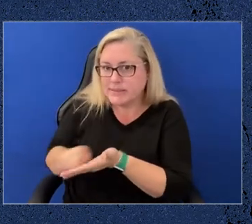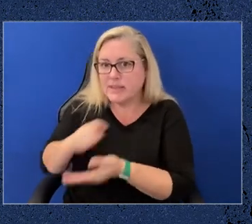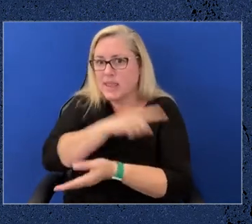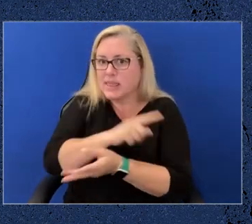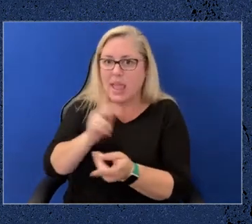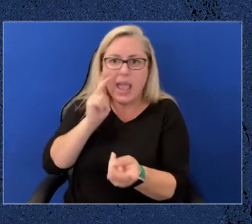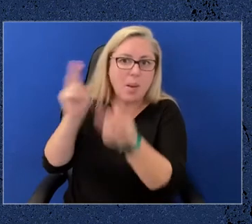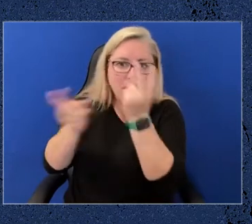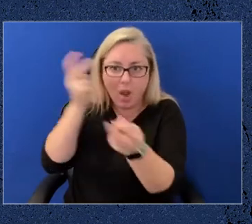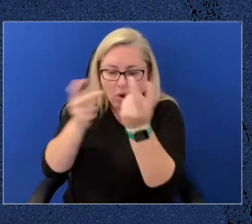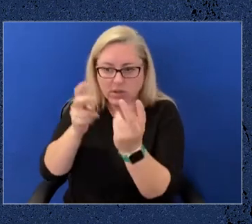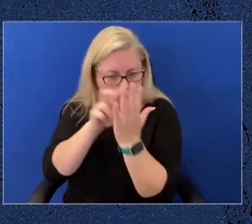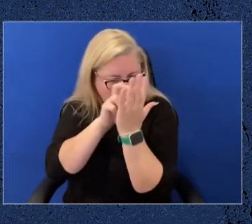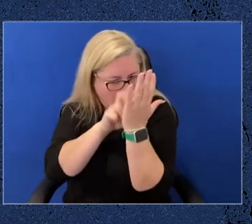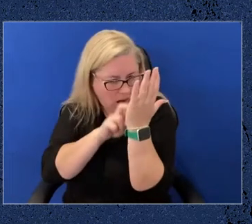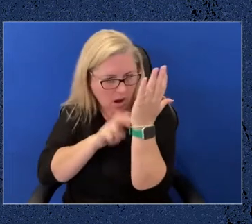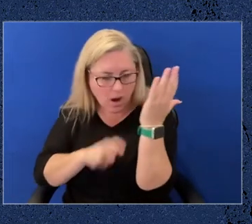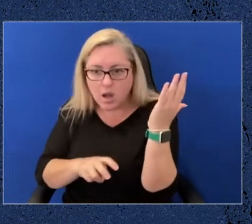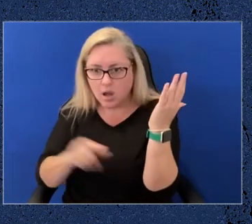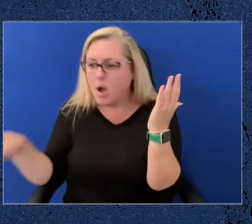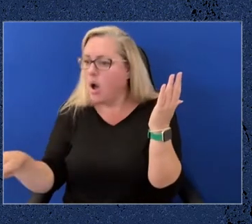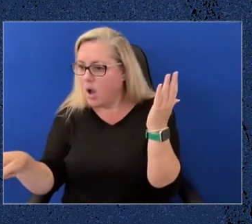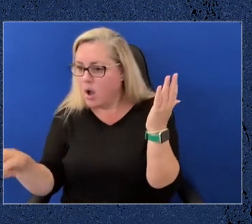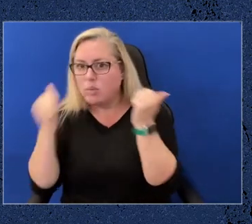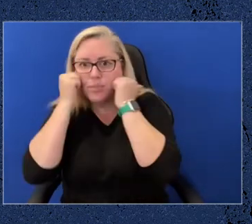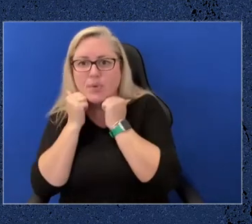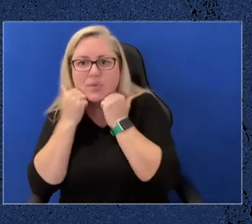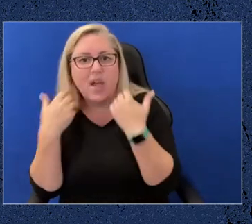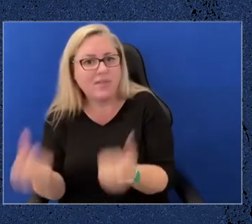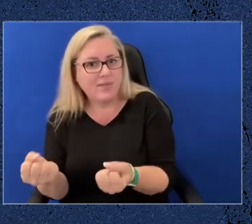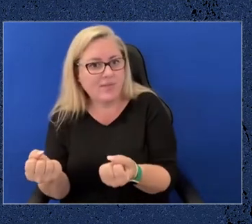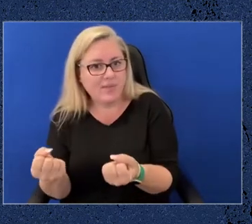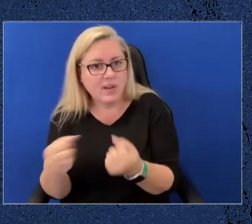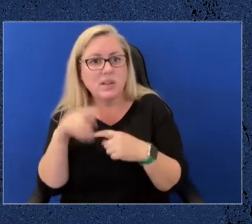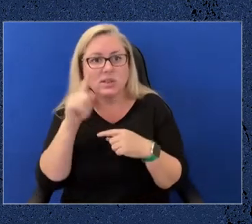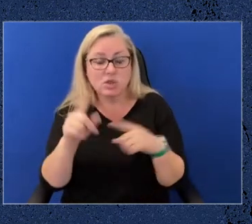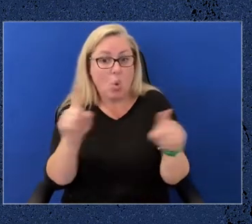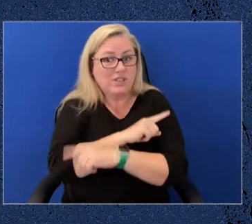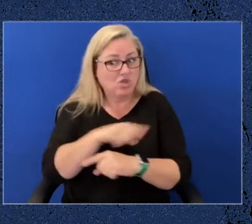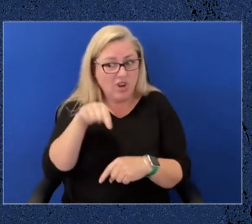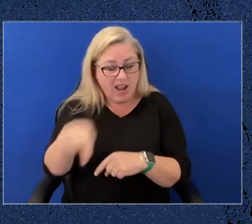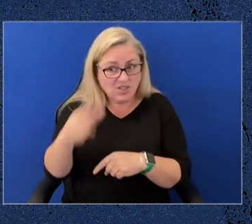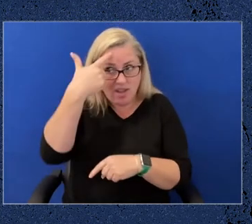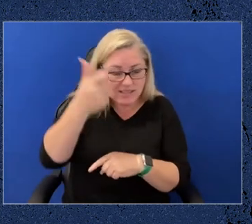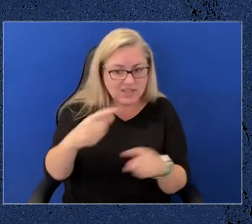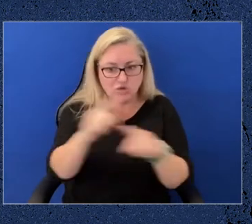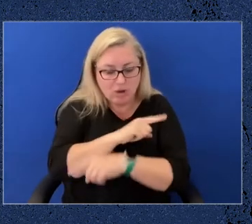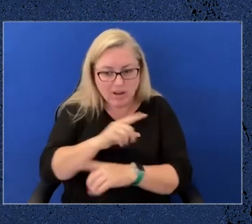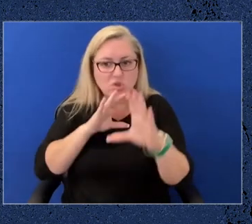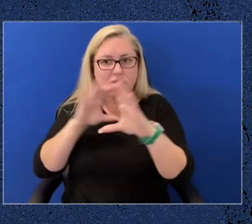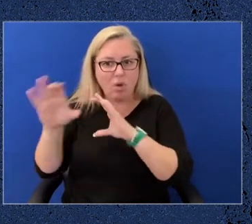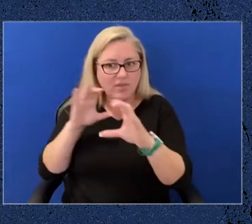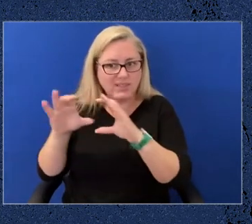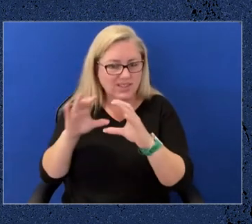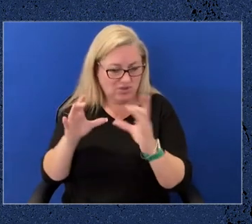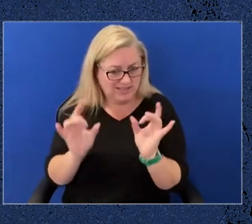And just by actually changing the conversations and the ideas at the start, they just revolutionised the interpretation of this. And how many